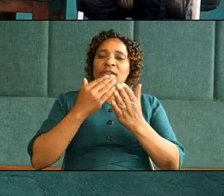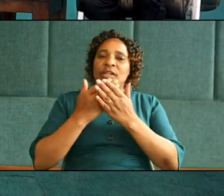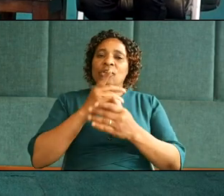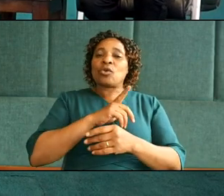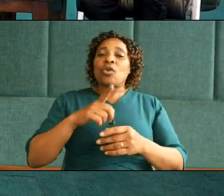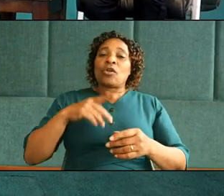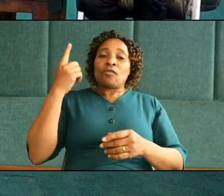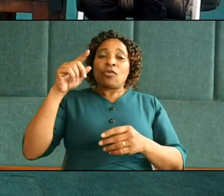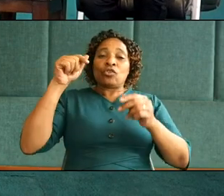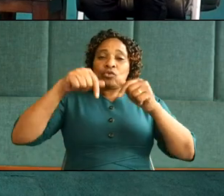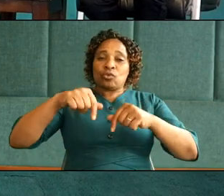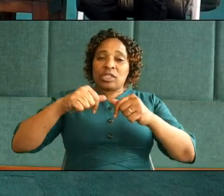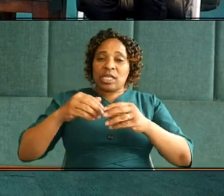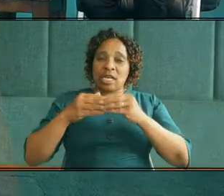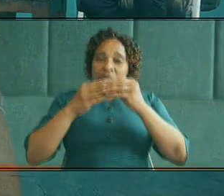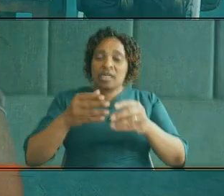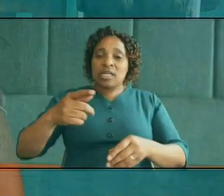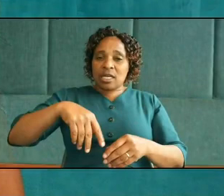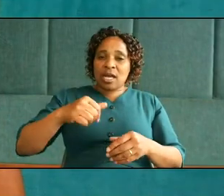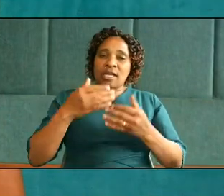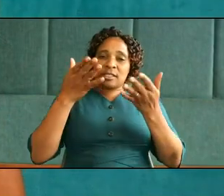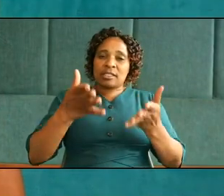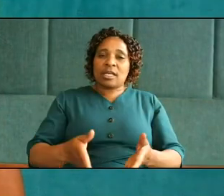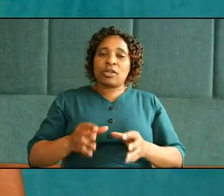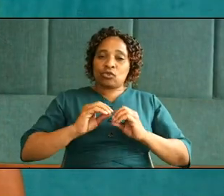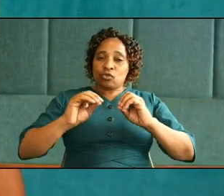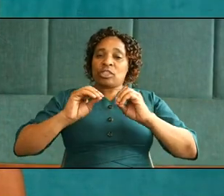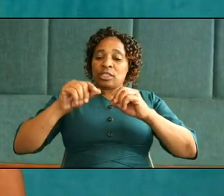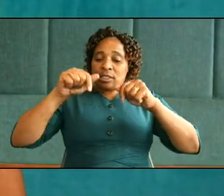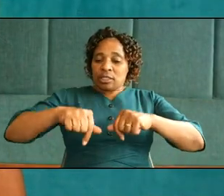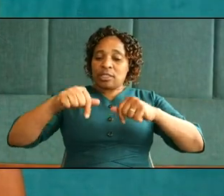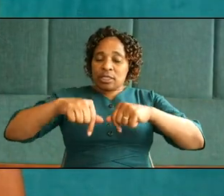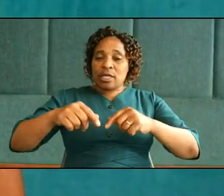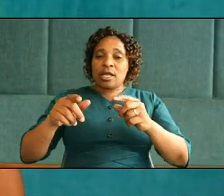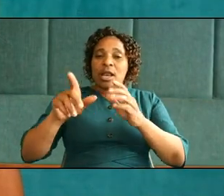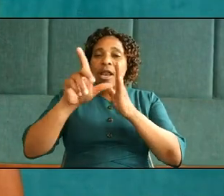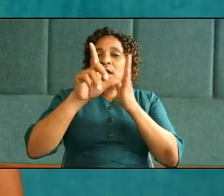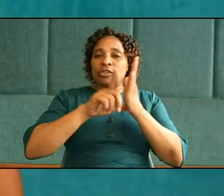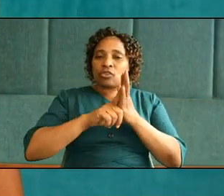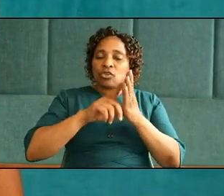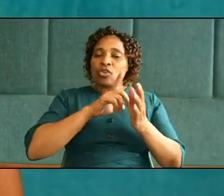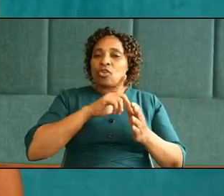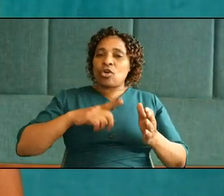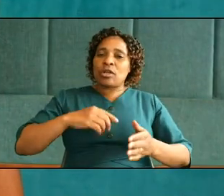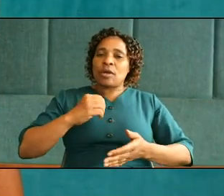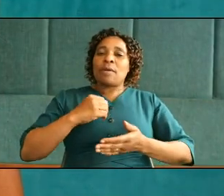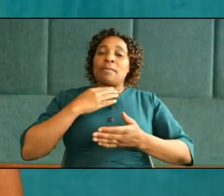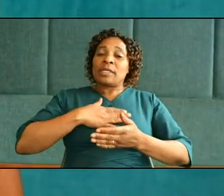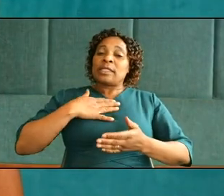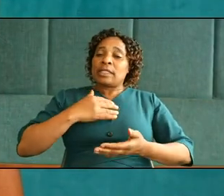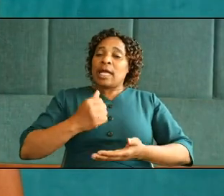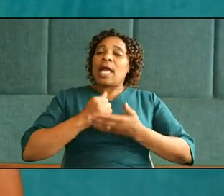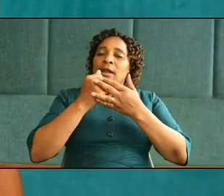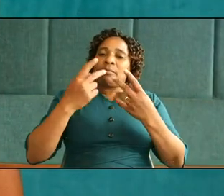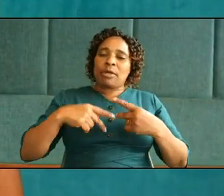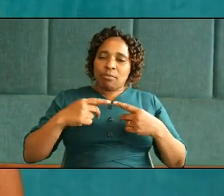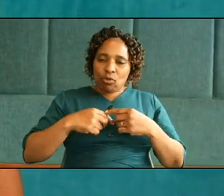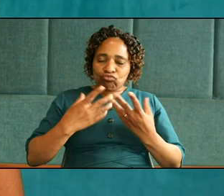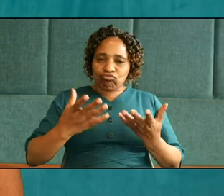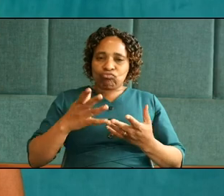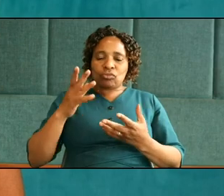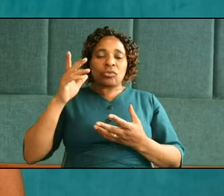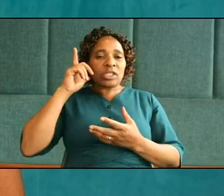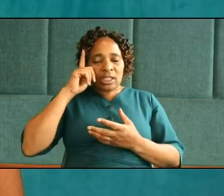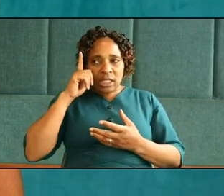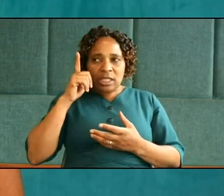Lord, for today, for guiding us all here to teach this lesson, Lord. Please help the people that listen to it to learn from you,